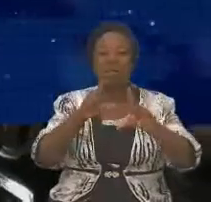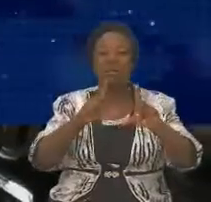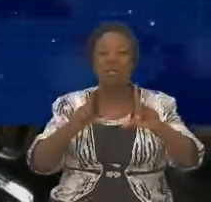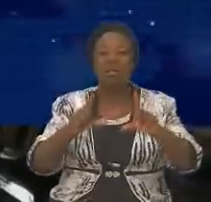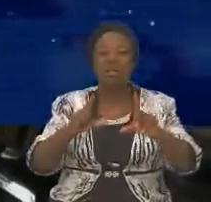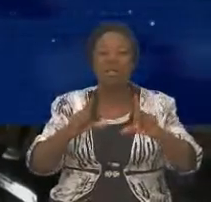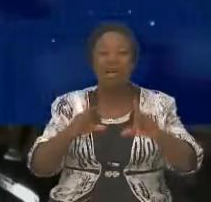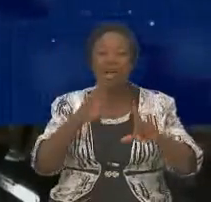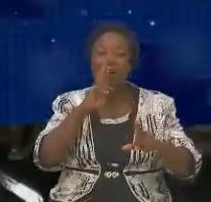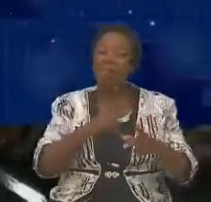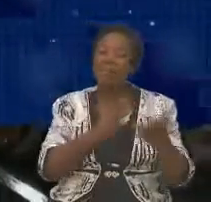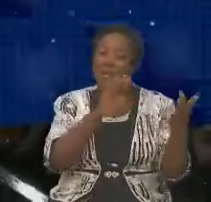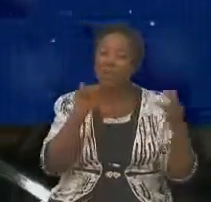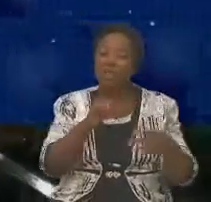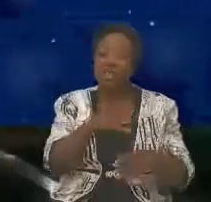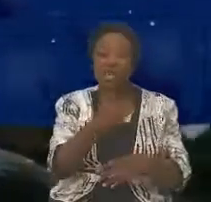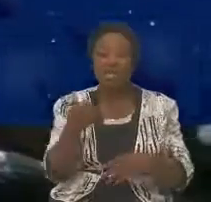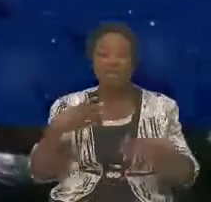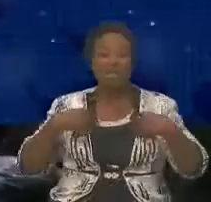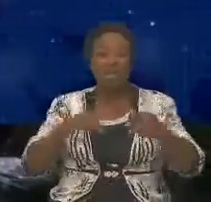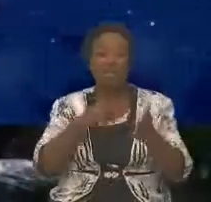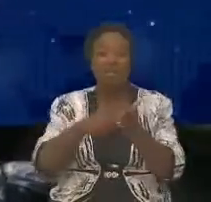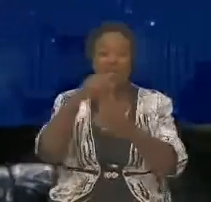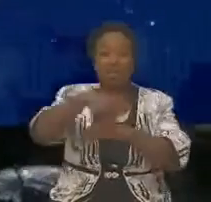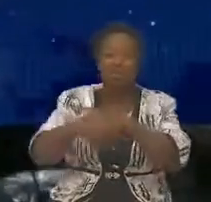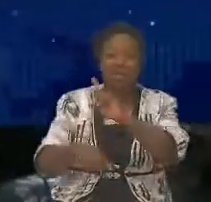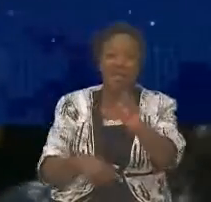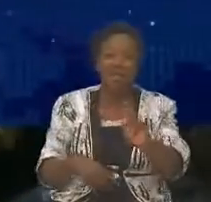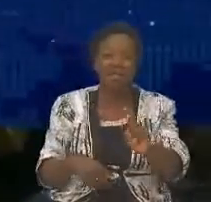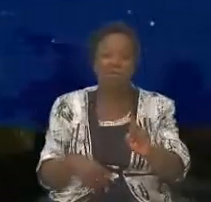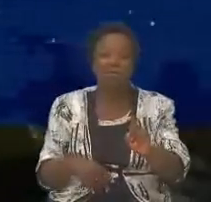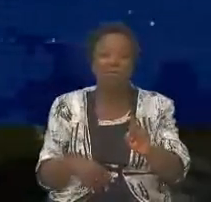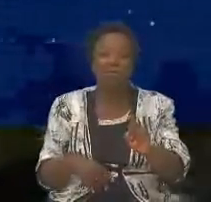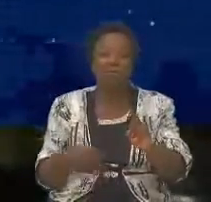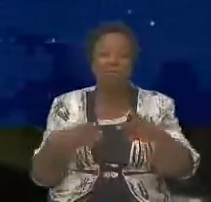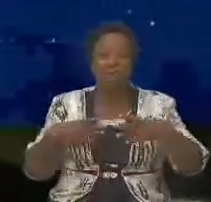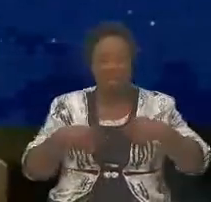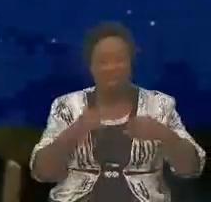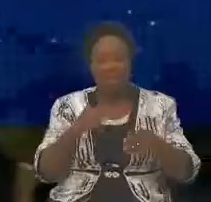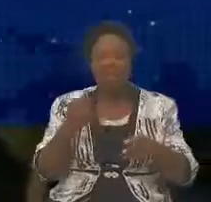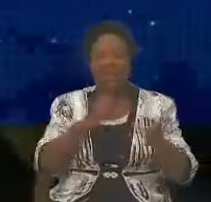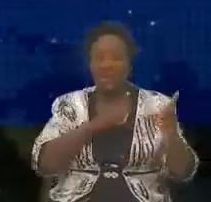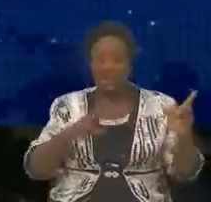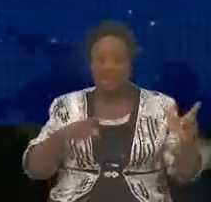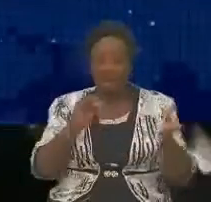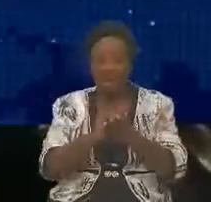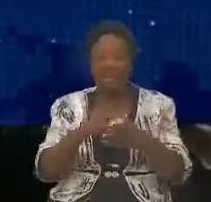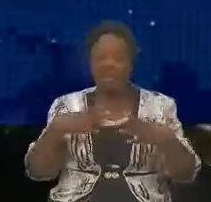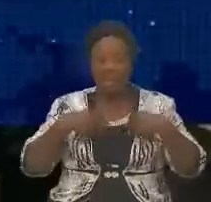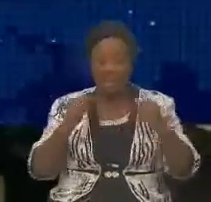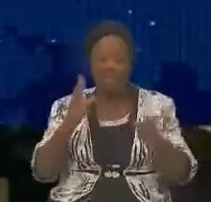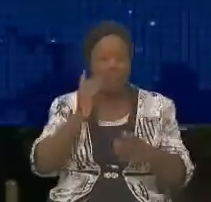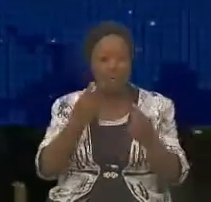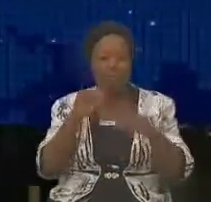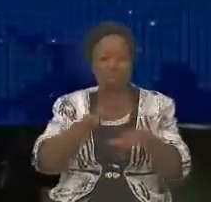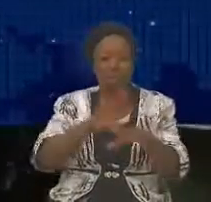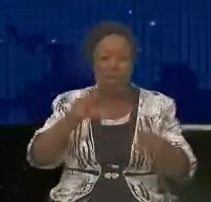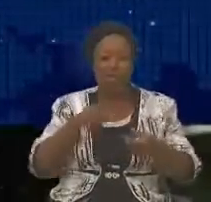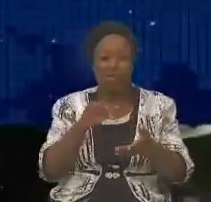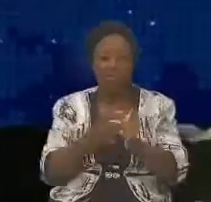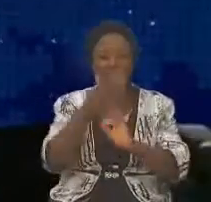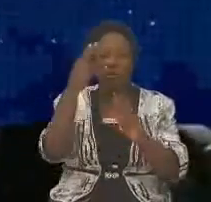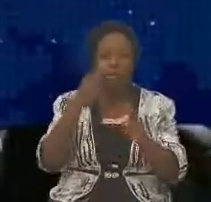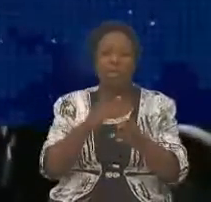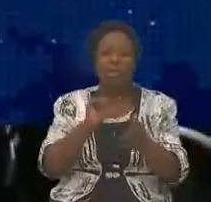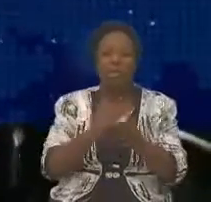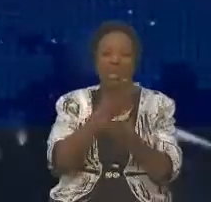expecting? I said anyone expecting, the healing will come to you. The deliverance will come to